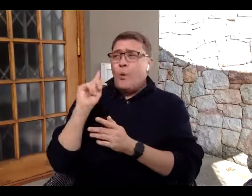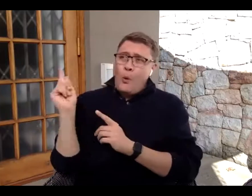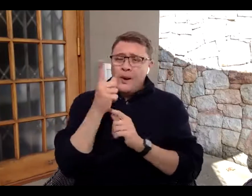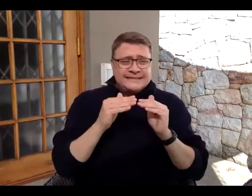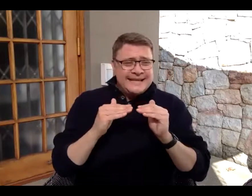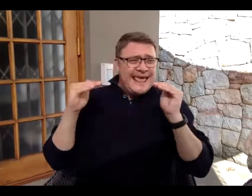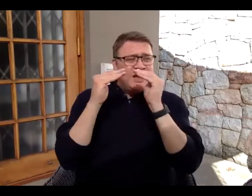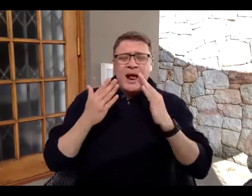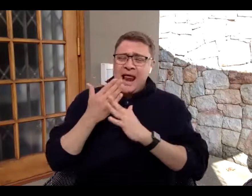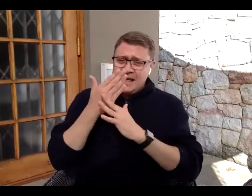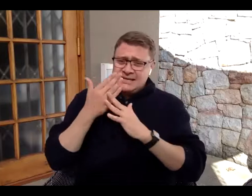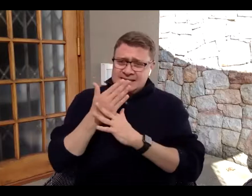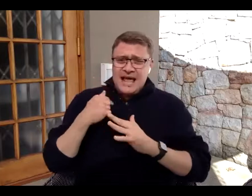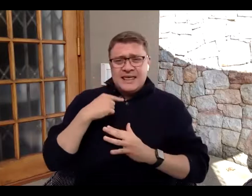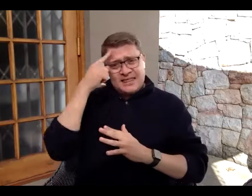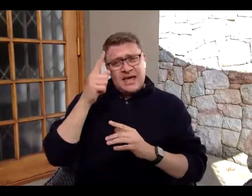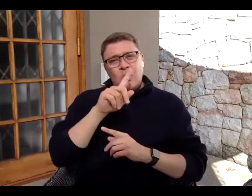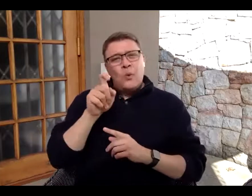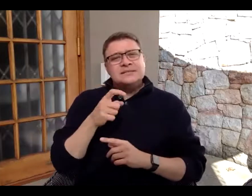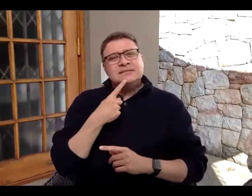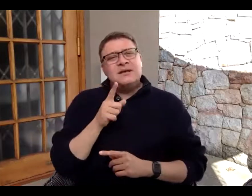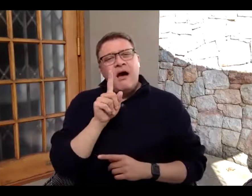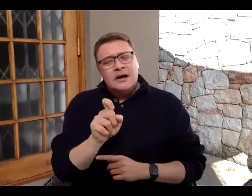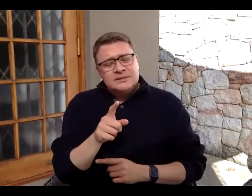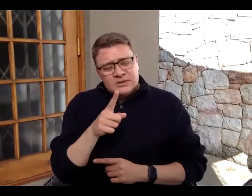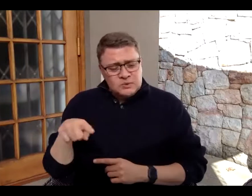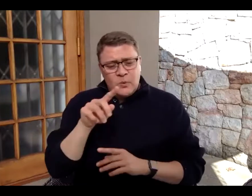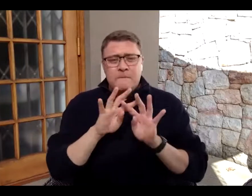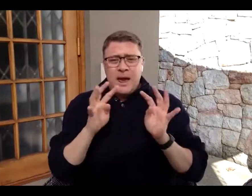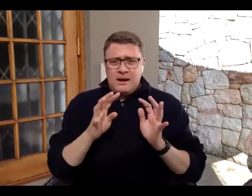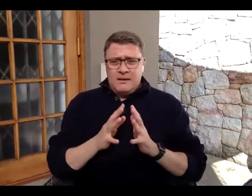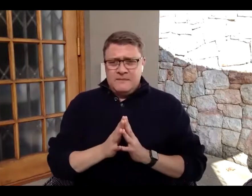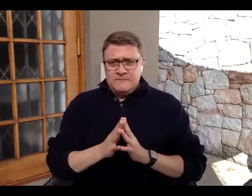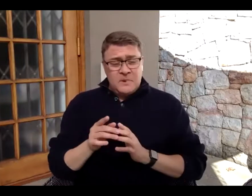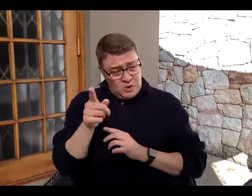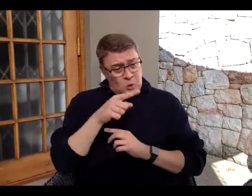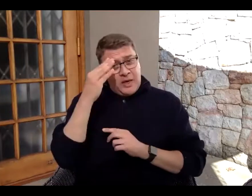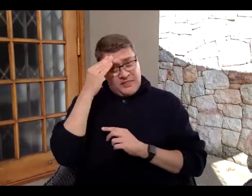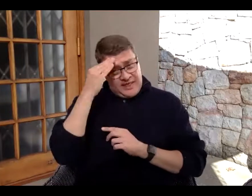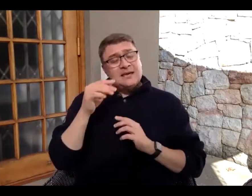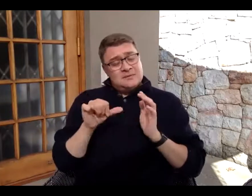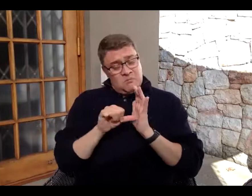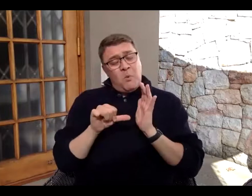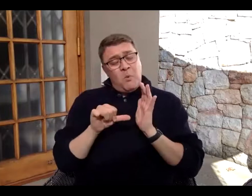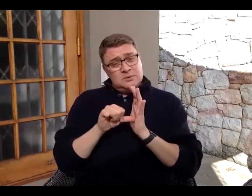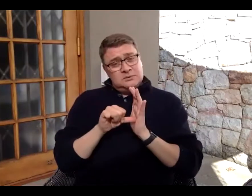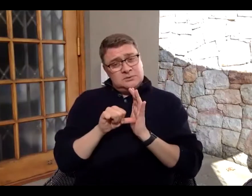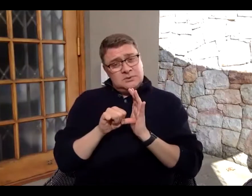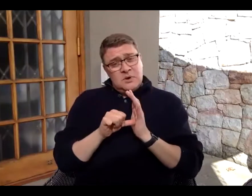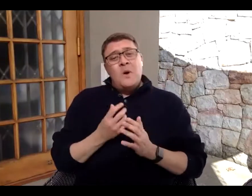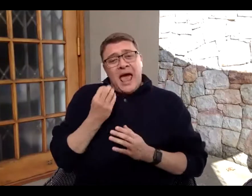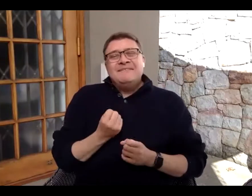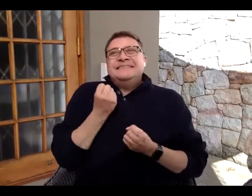So I think what that question is asking is, do you think that it's important that we have some sort of